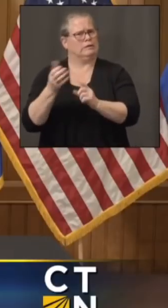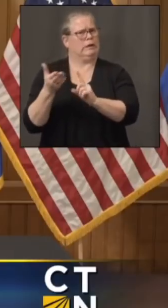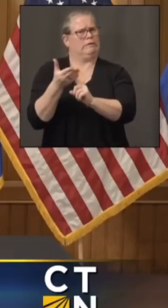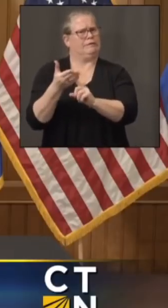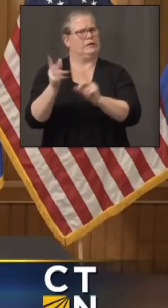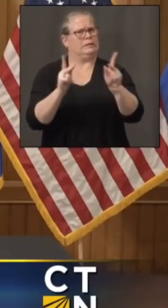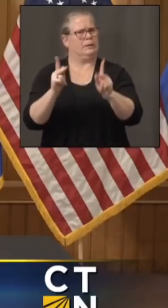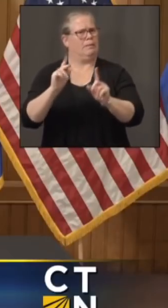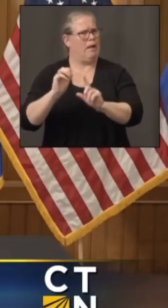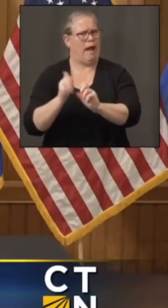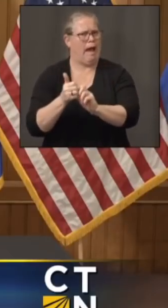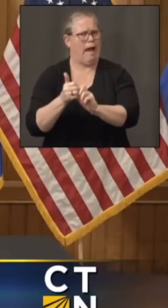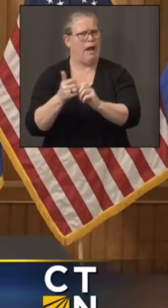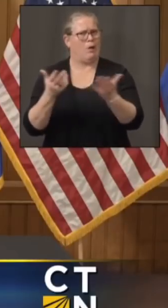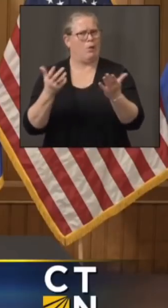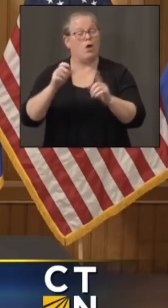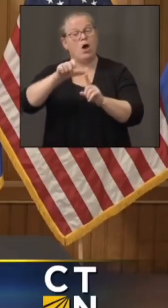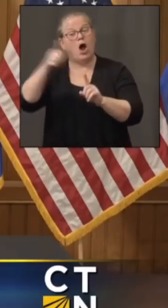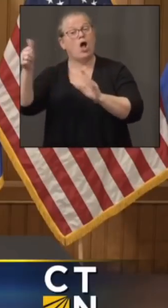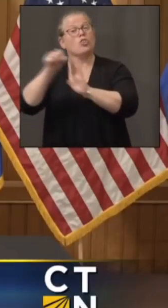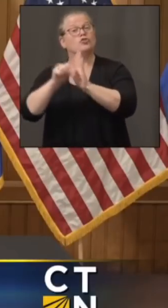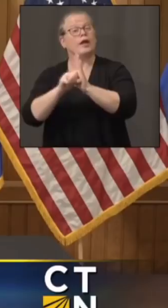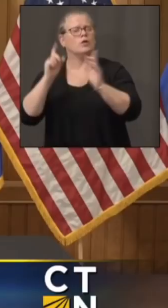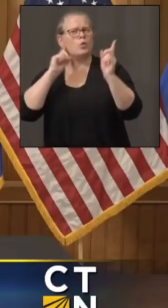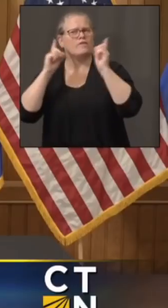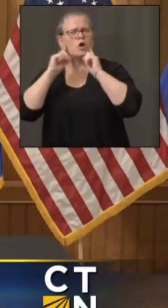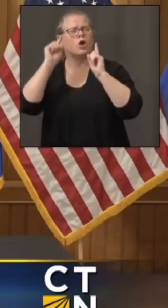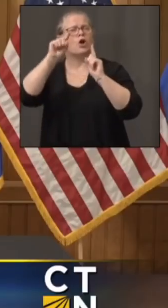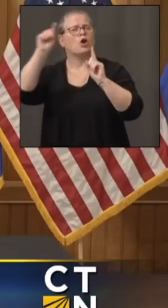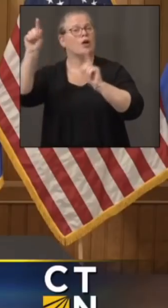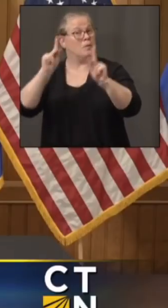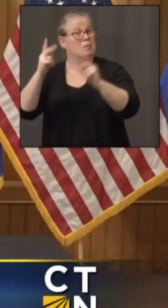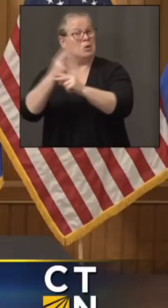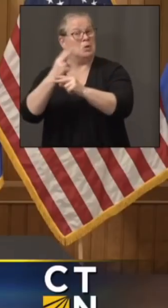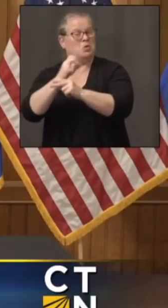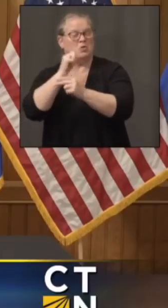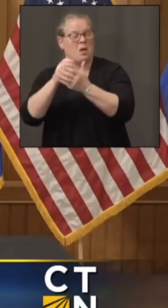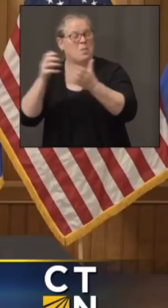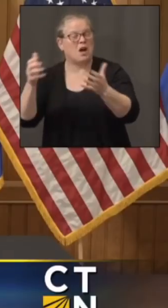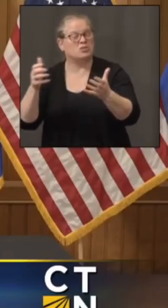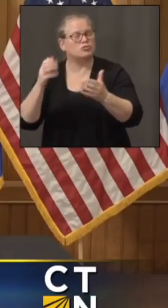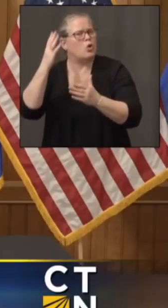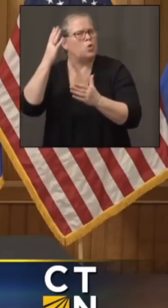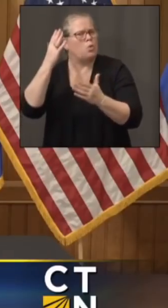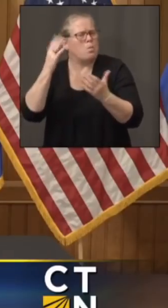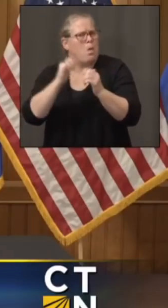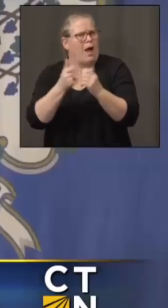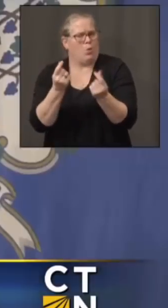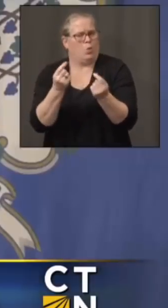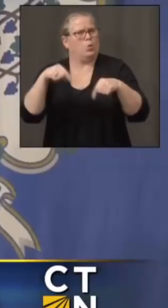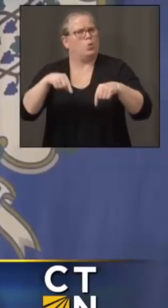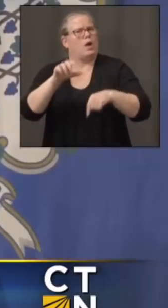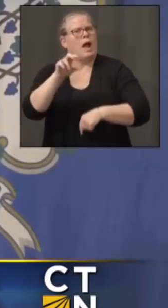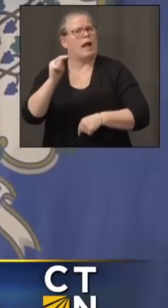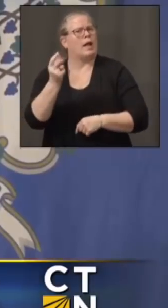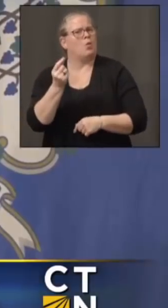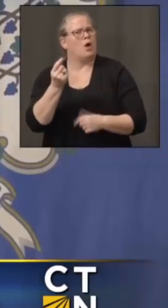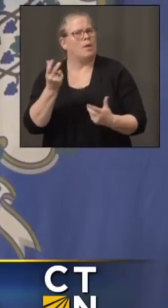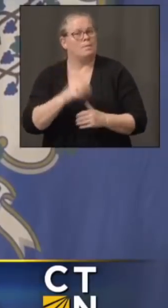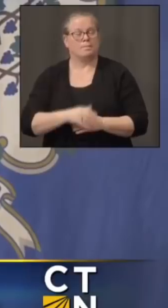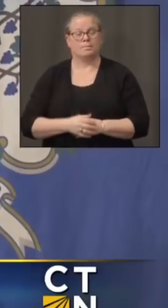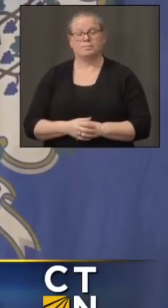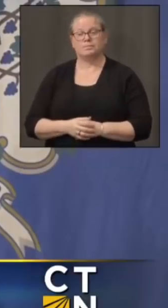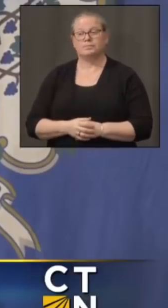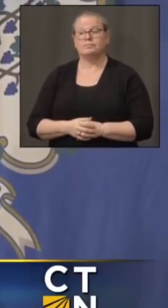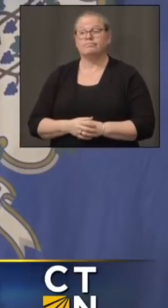states people aren't really using them that much. I think maybe it depends a little bit on the demographic, but your basic